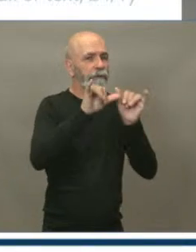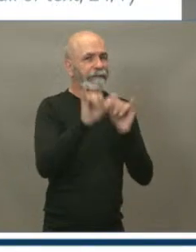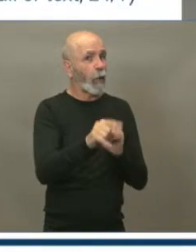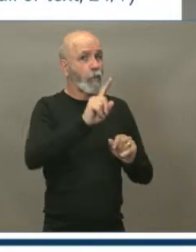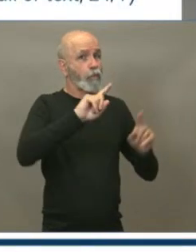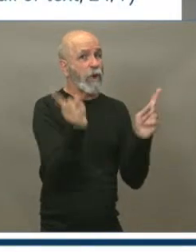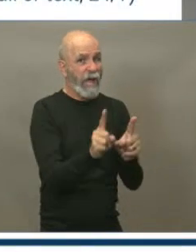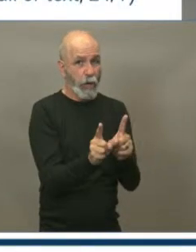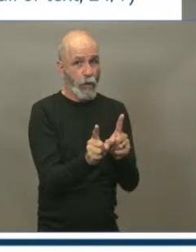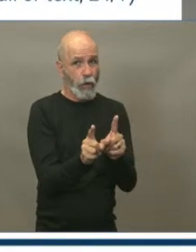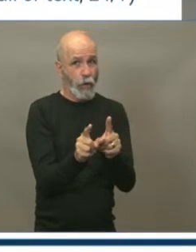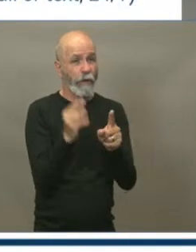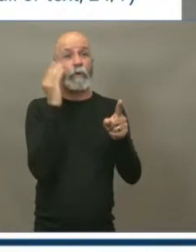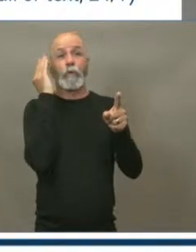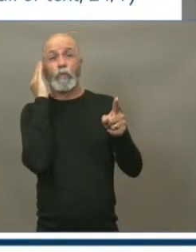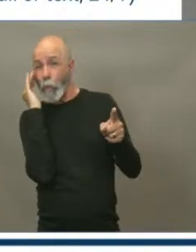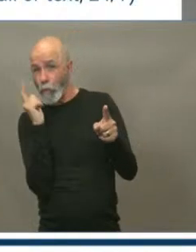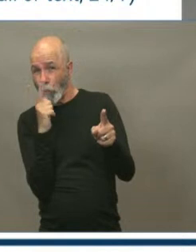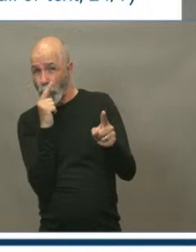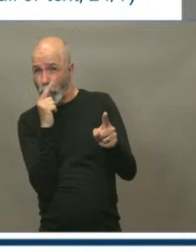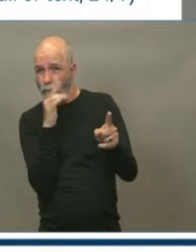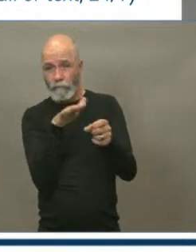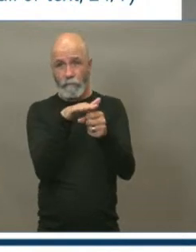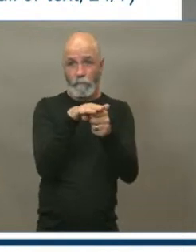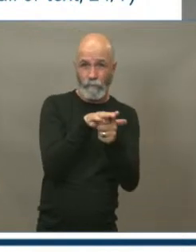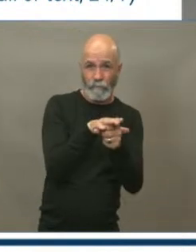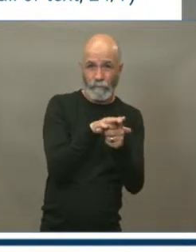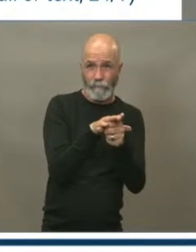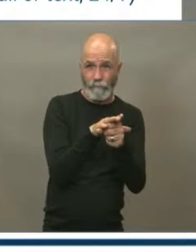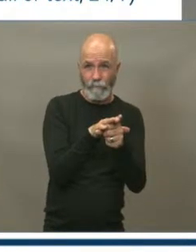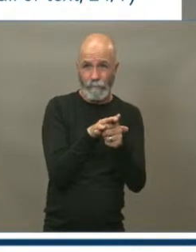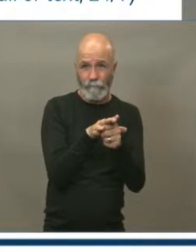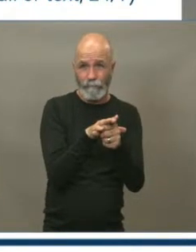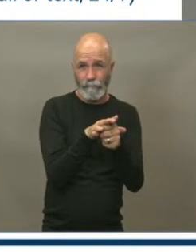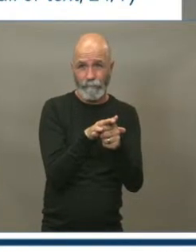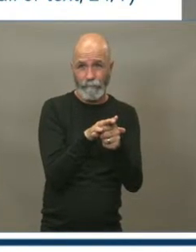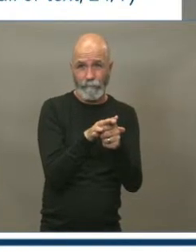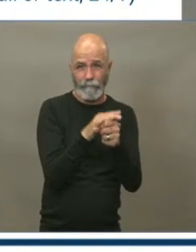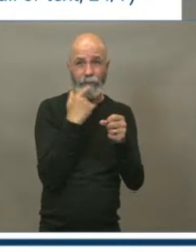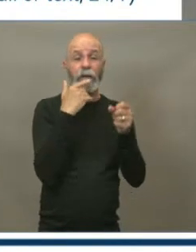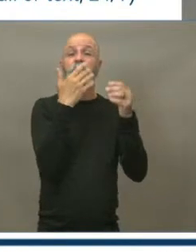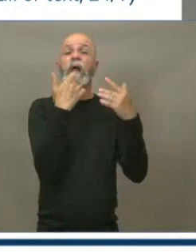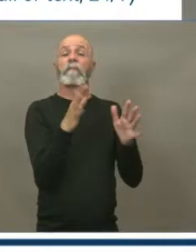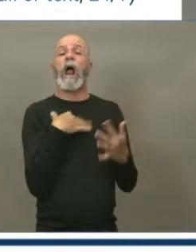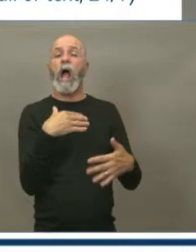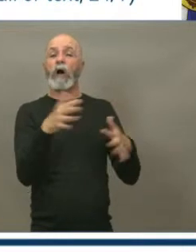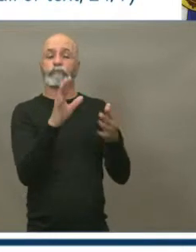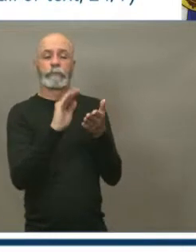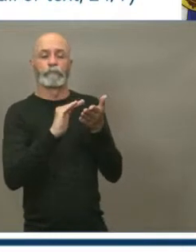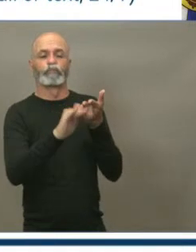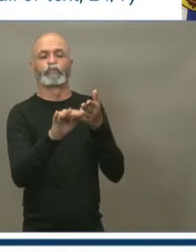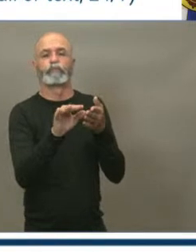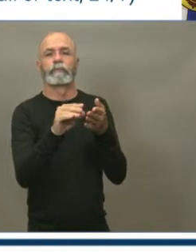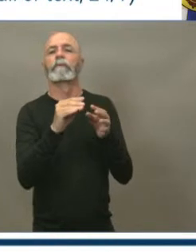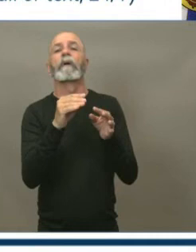them. So those groups that are exempted don't have to do the application process. Go ahead with your follow-up,